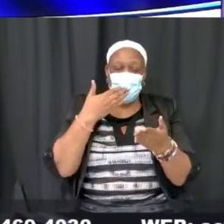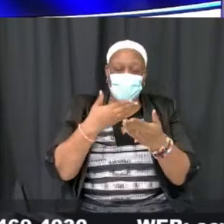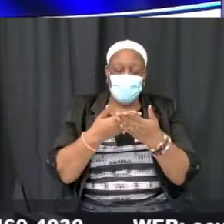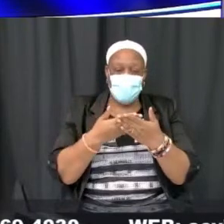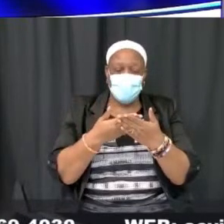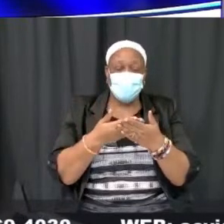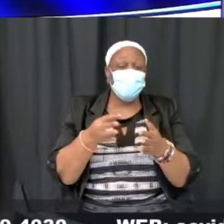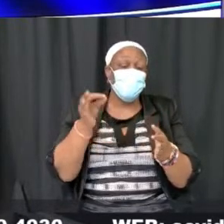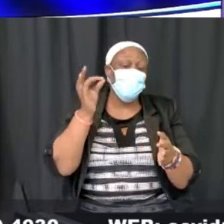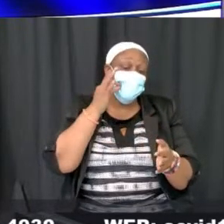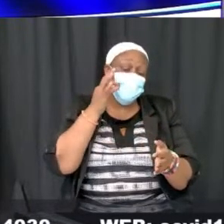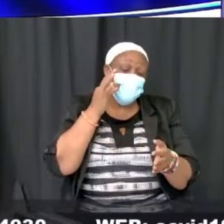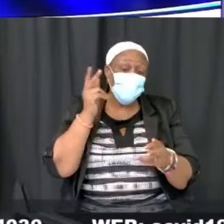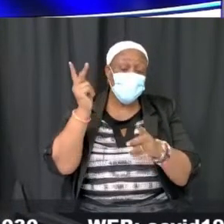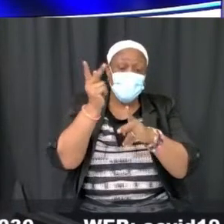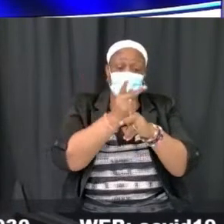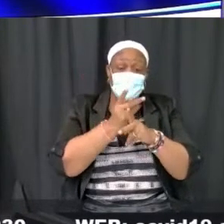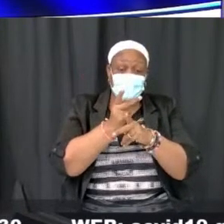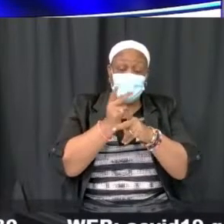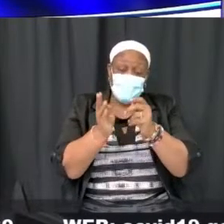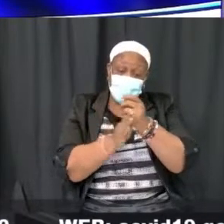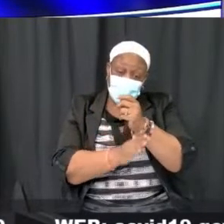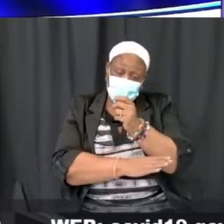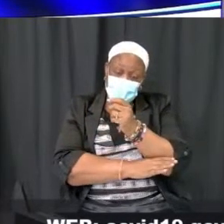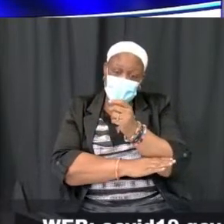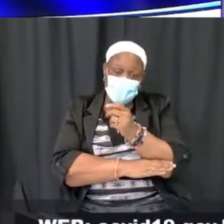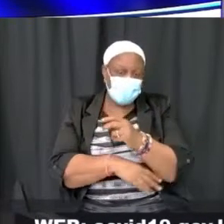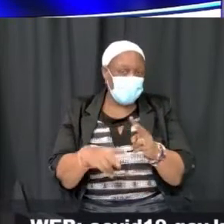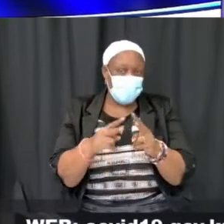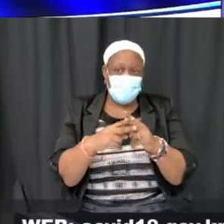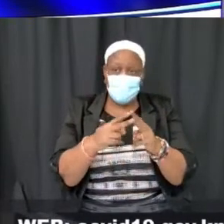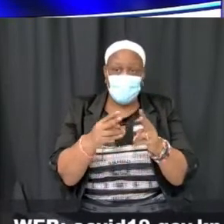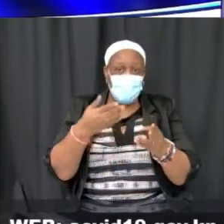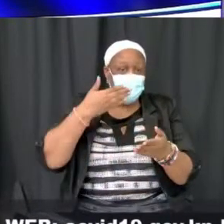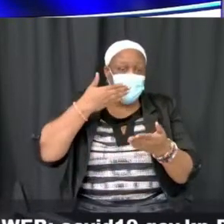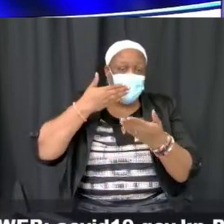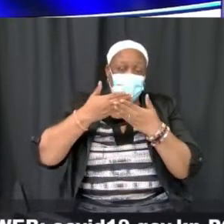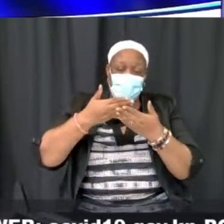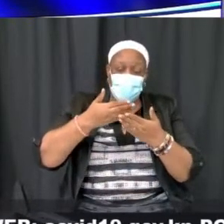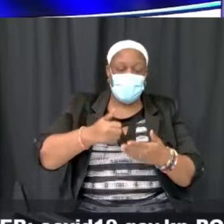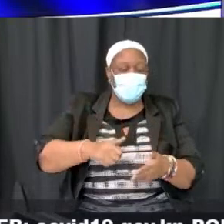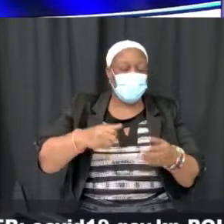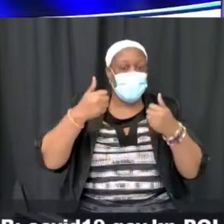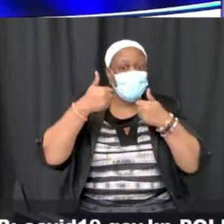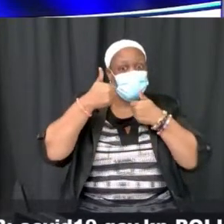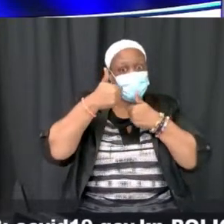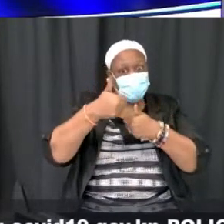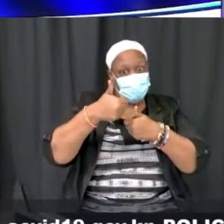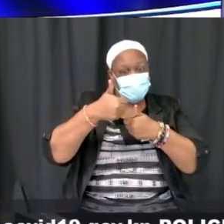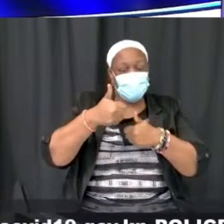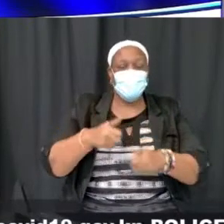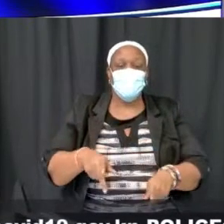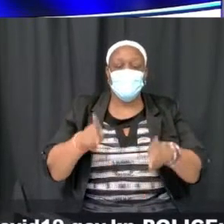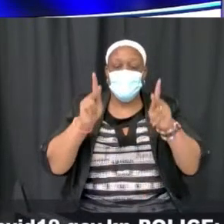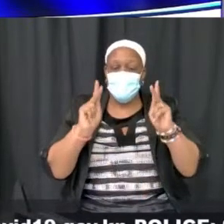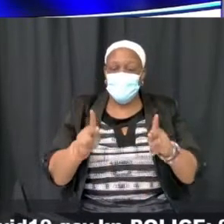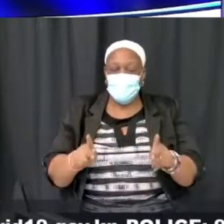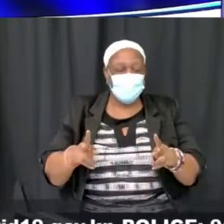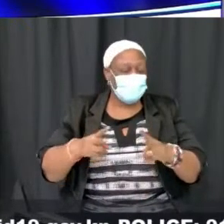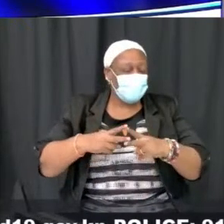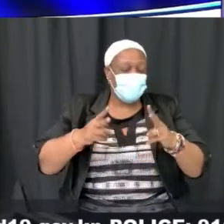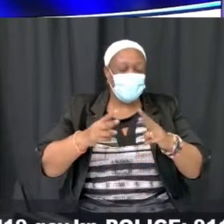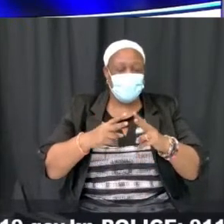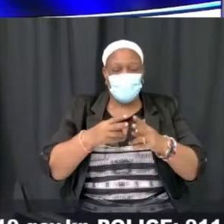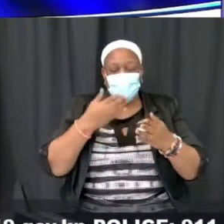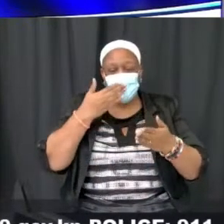amazing. The sacrifices made during this time are commendable, and the persons they have served,